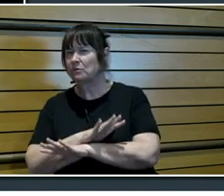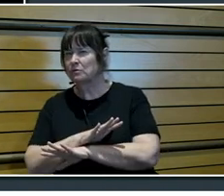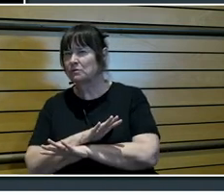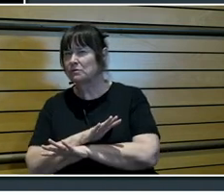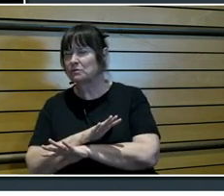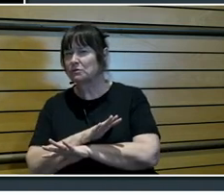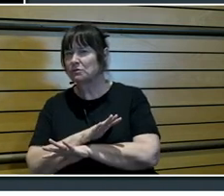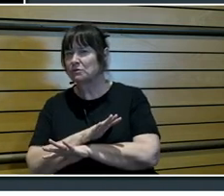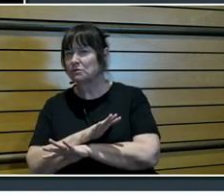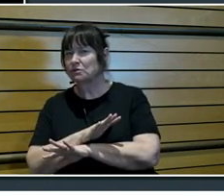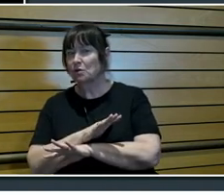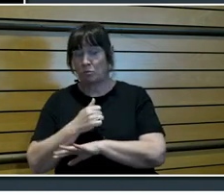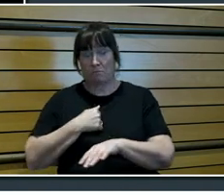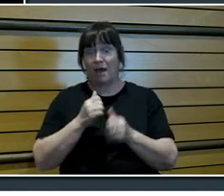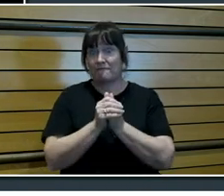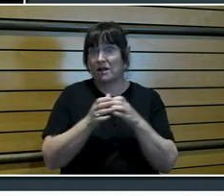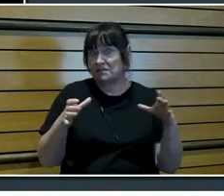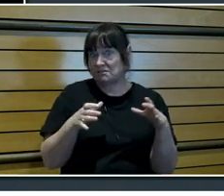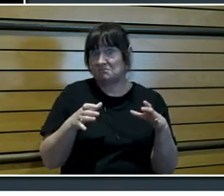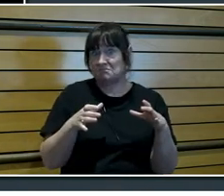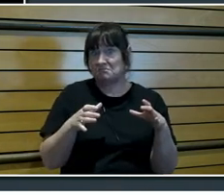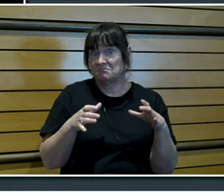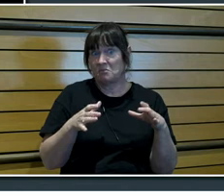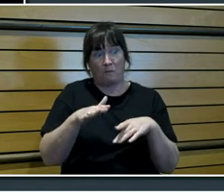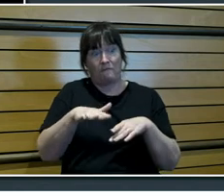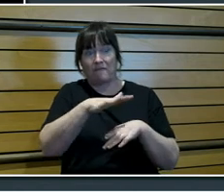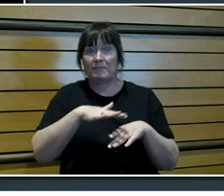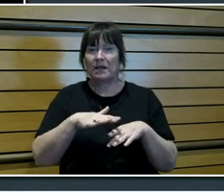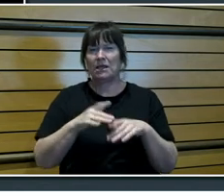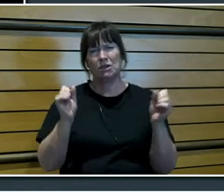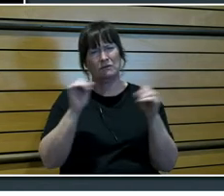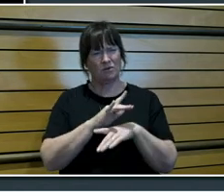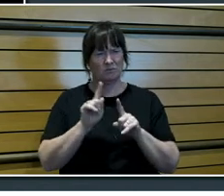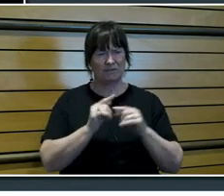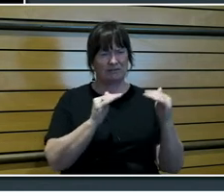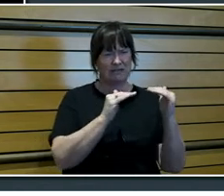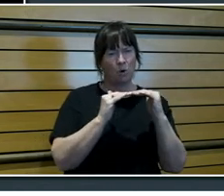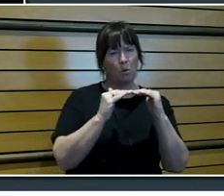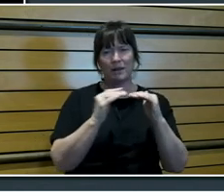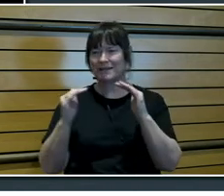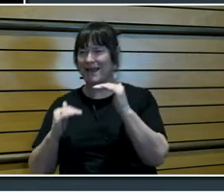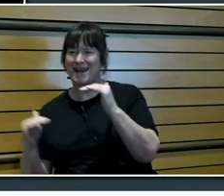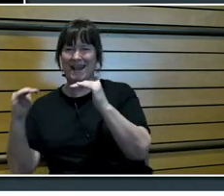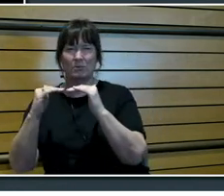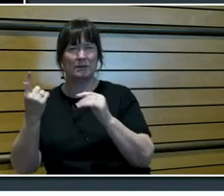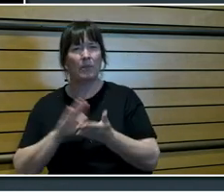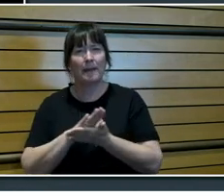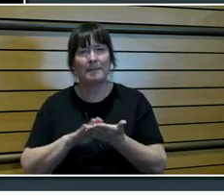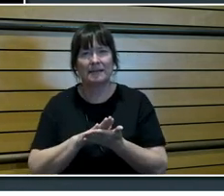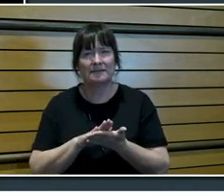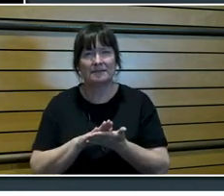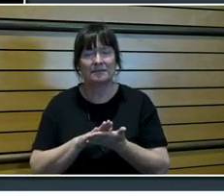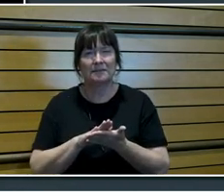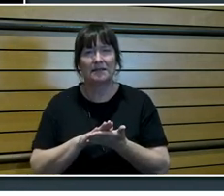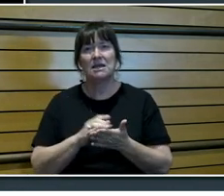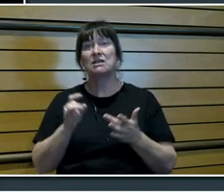my friends and relations of equality and equity and what that means. And I think